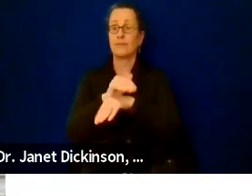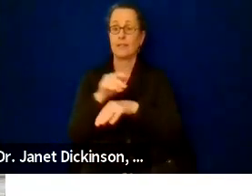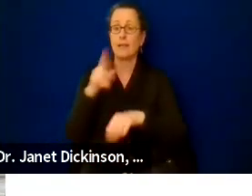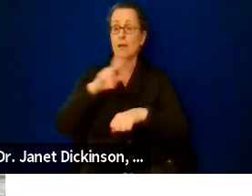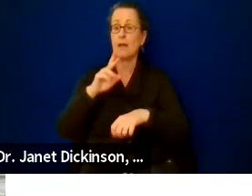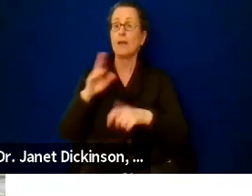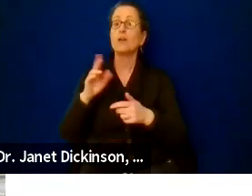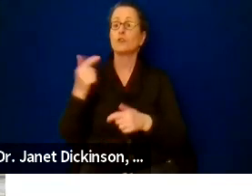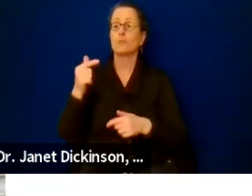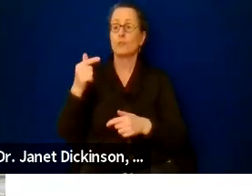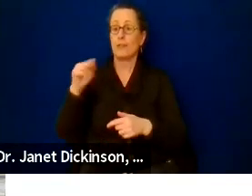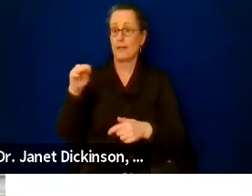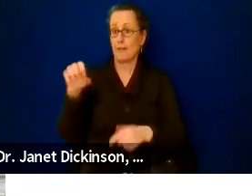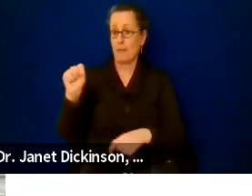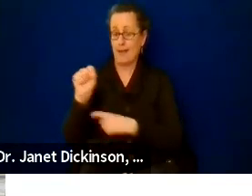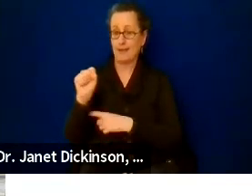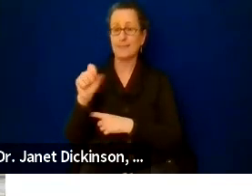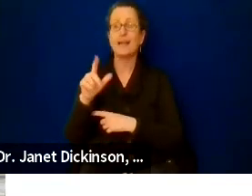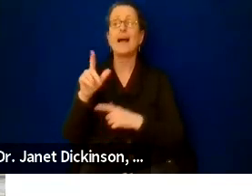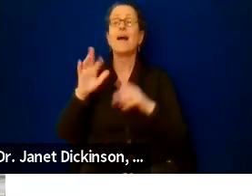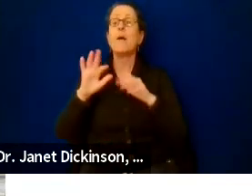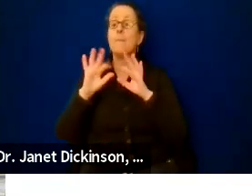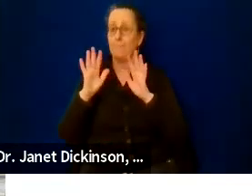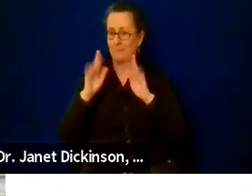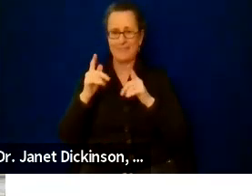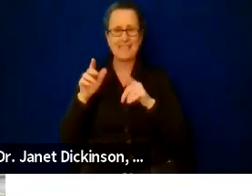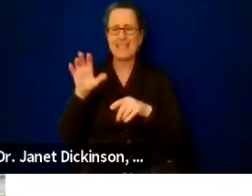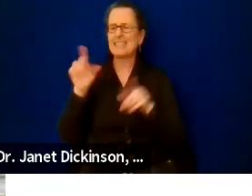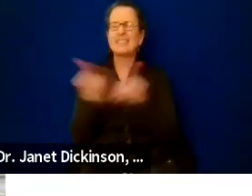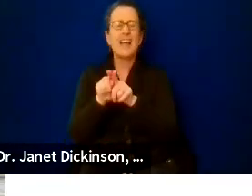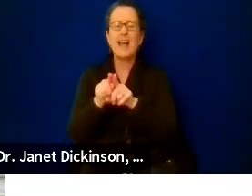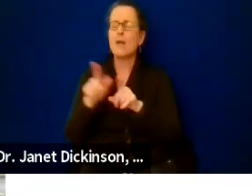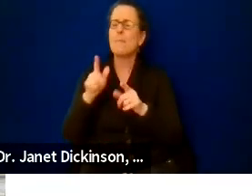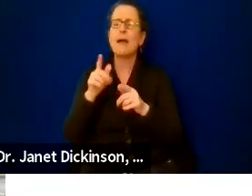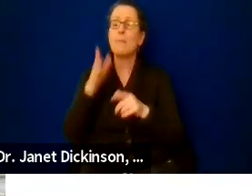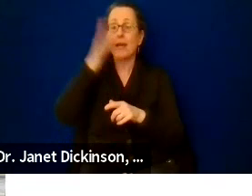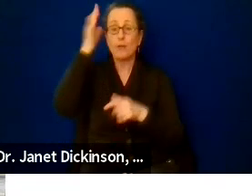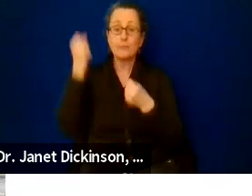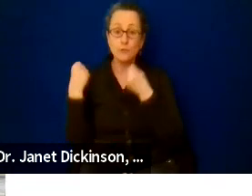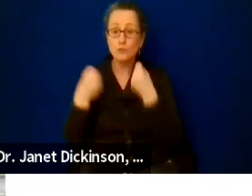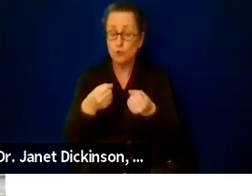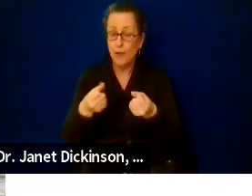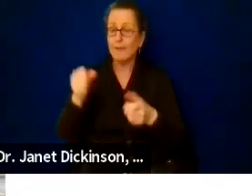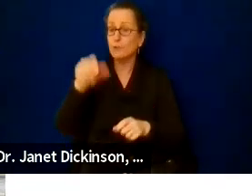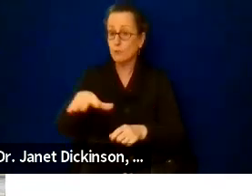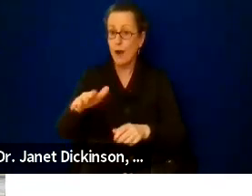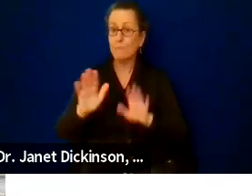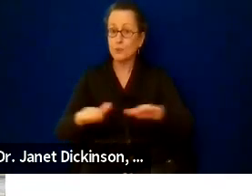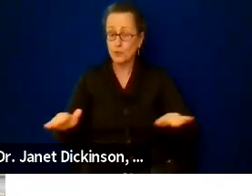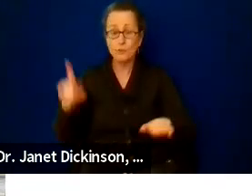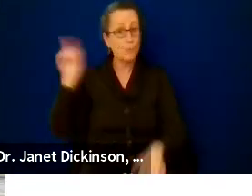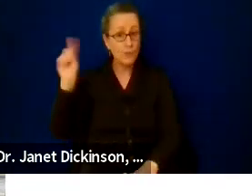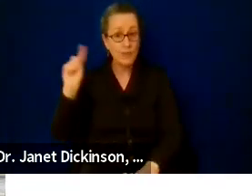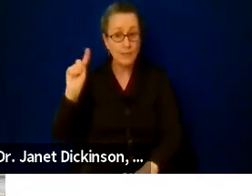family drop-off will be at Sanderson Street as it has been this past year. I'll look forward to seeing families again. And